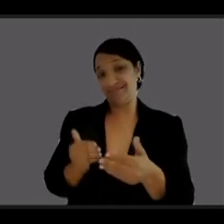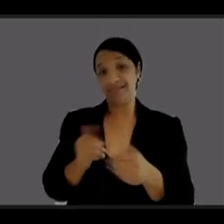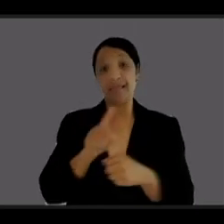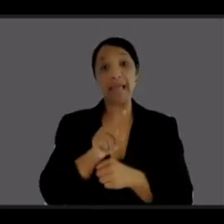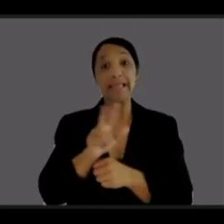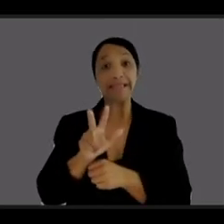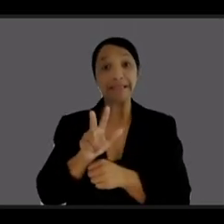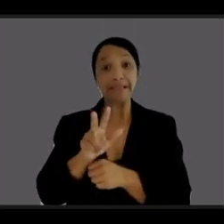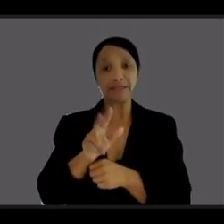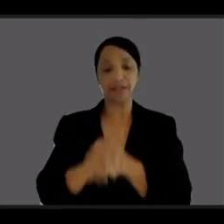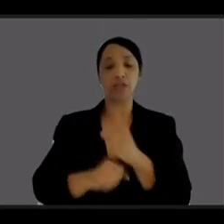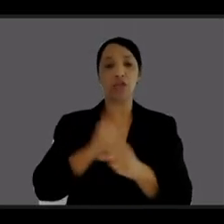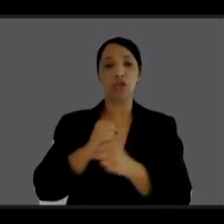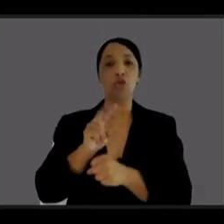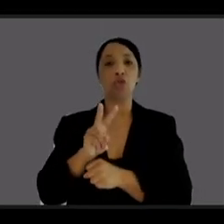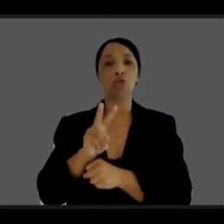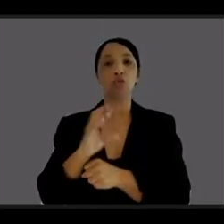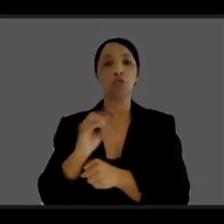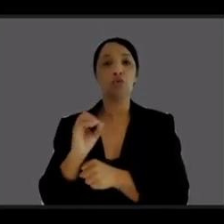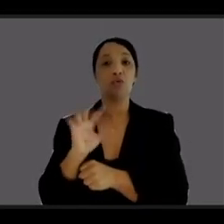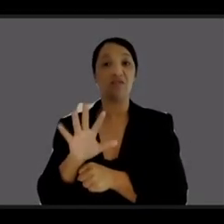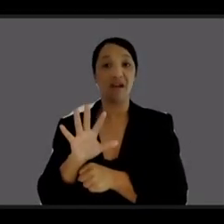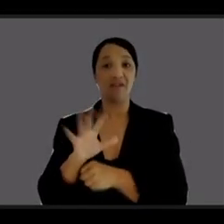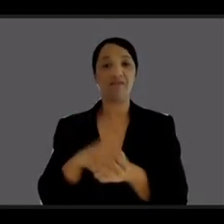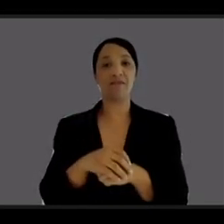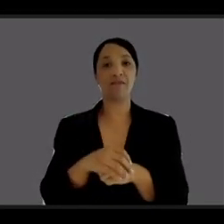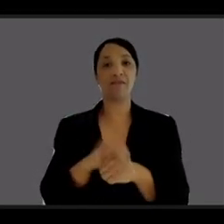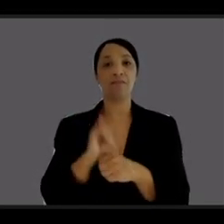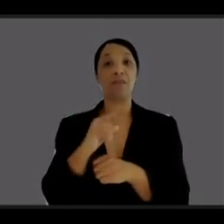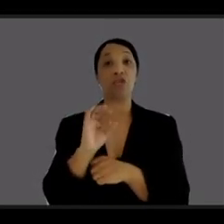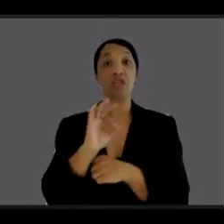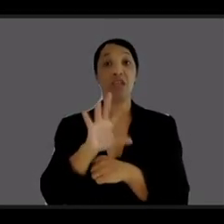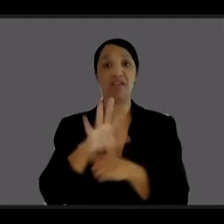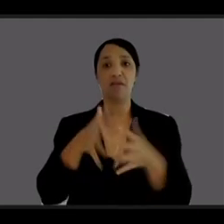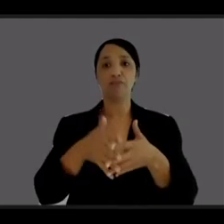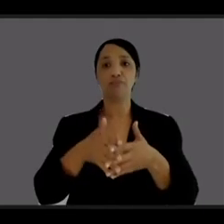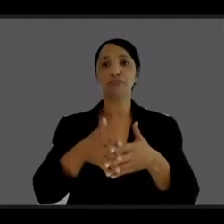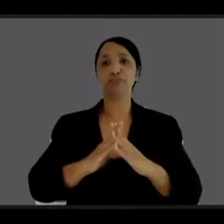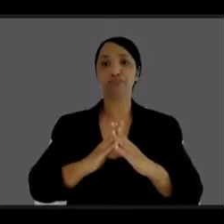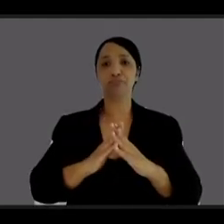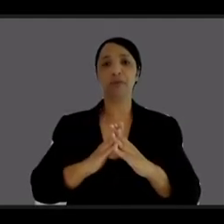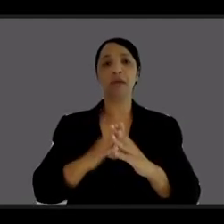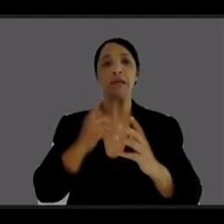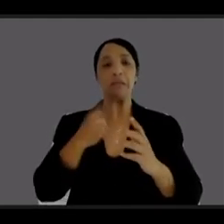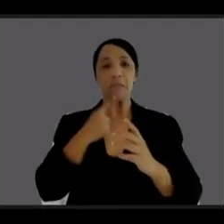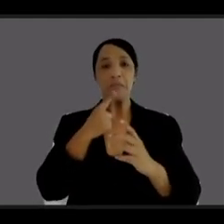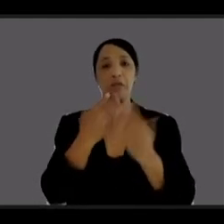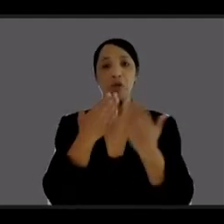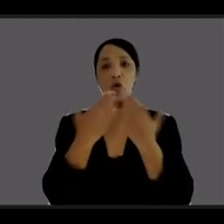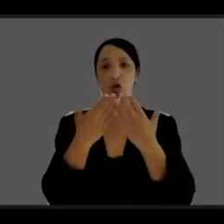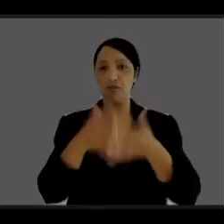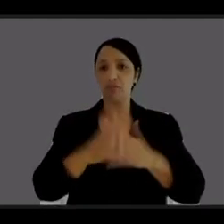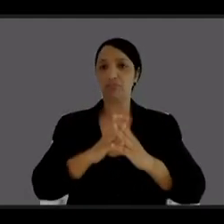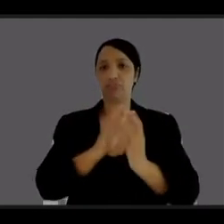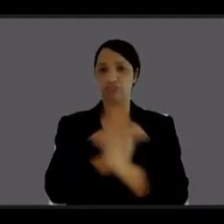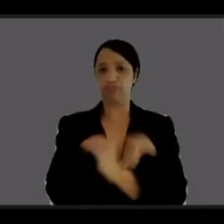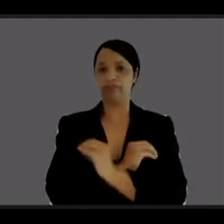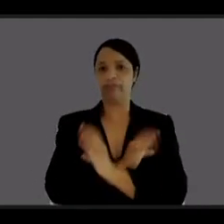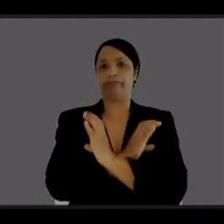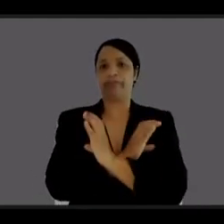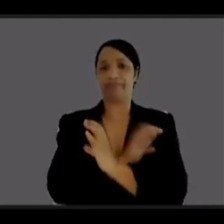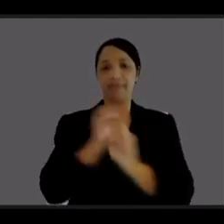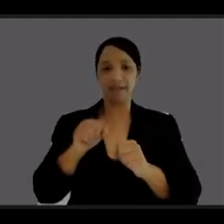the IGF received its mandate through the World Summit on Information Society. In